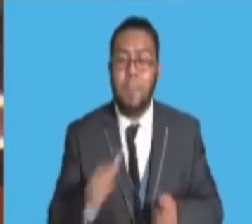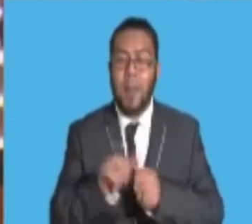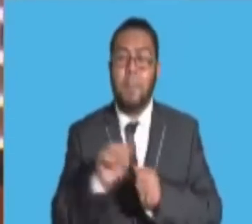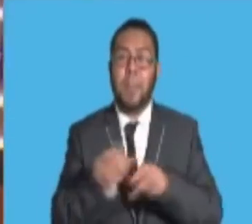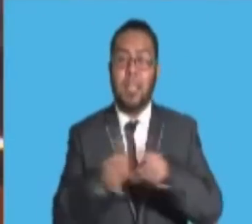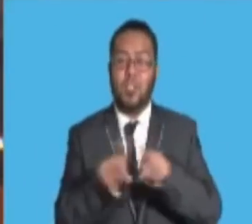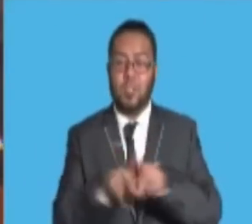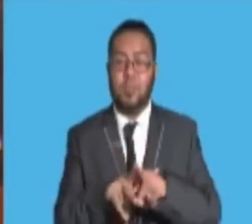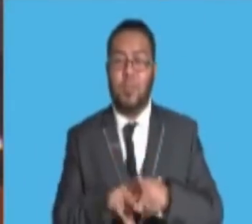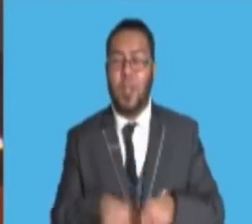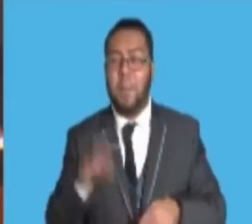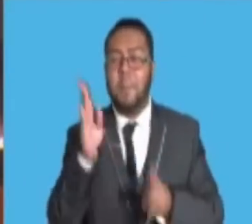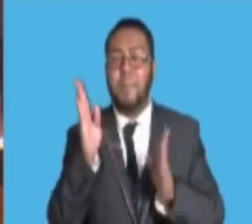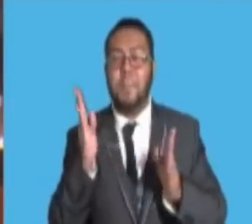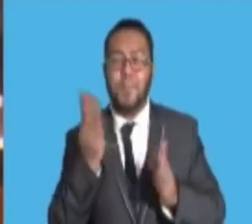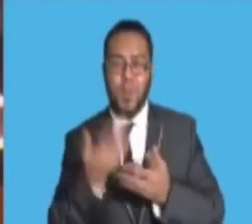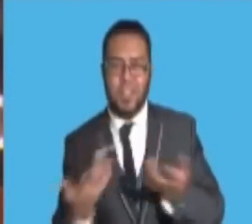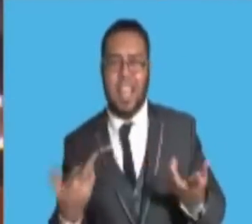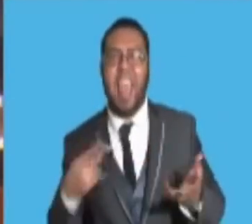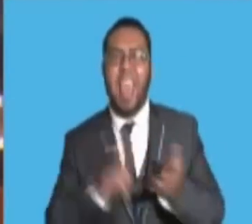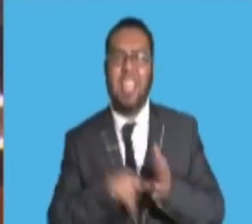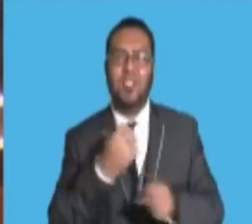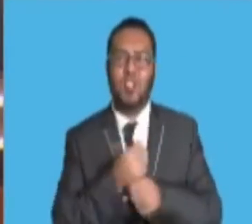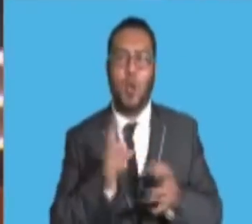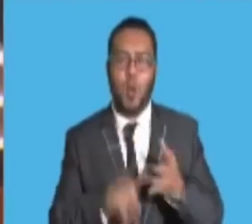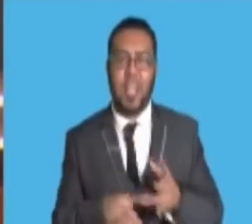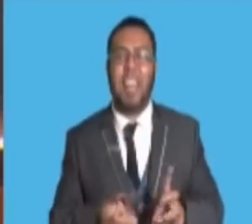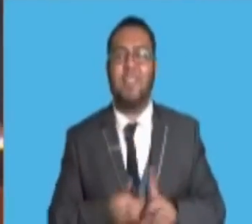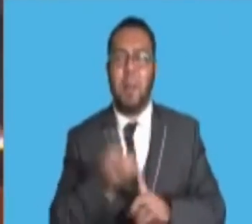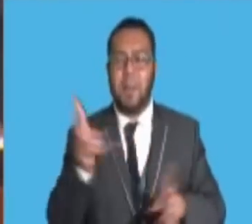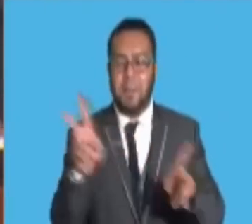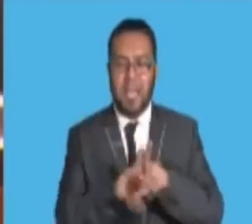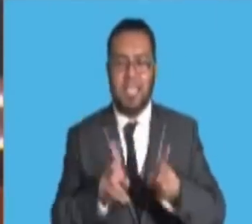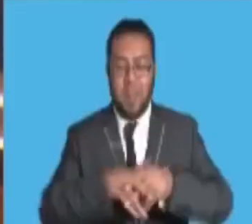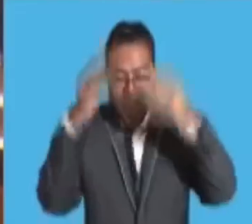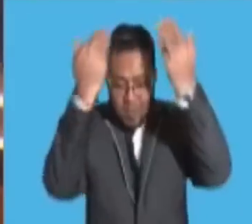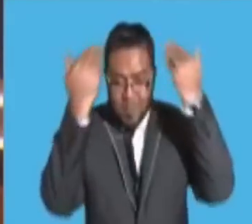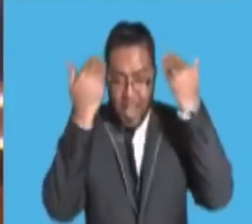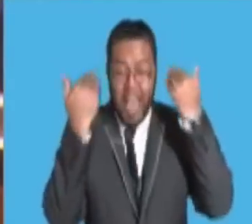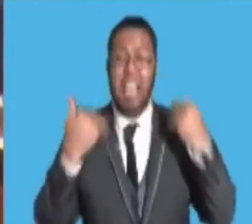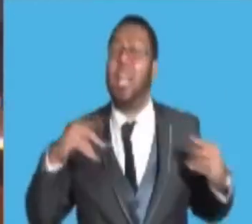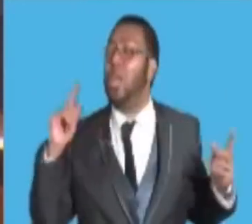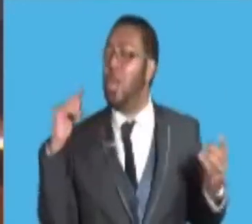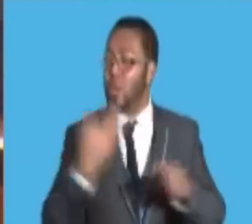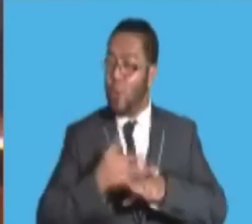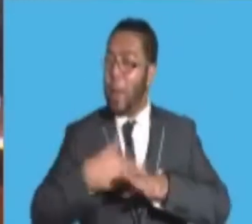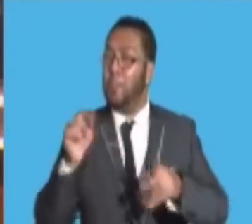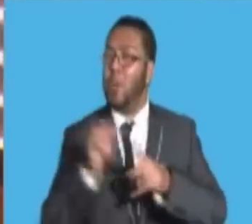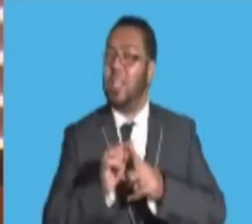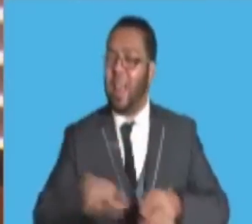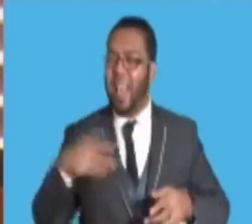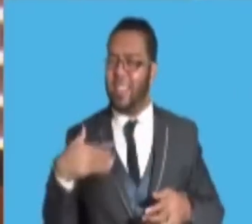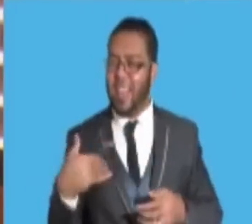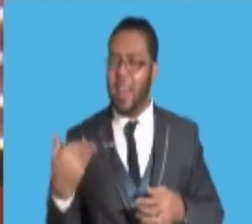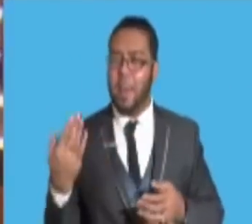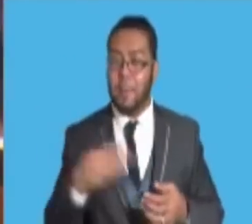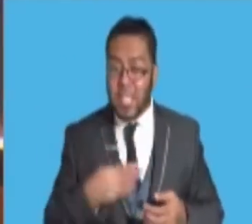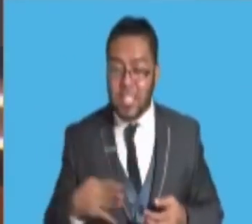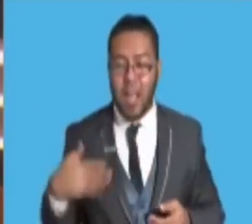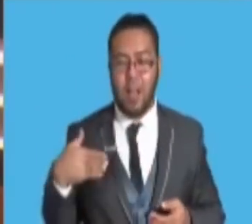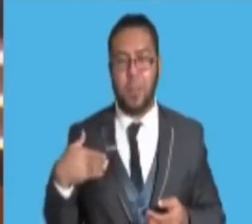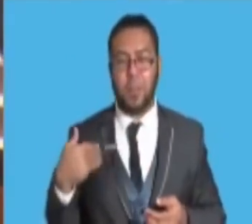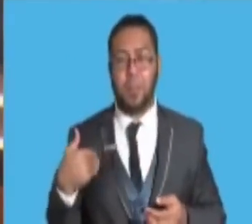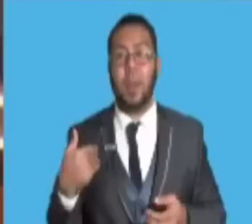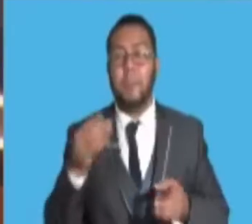private sector, NGOs and development partners. Madam Speaker, as the newly appointed Minister for Health and Medical Services, I